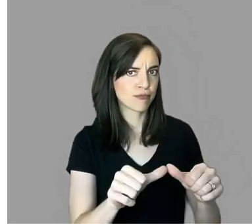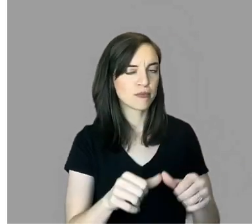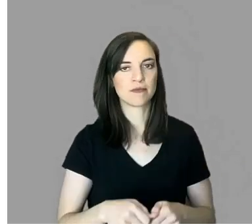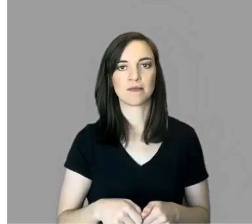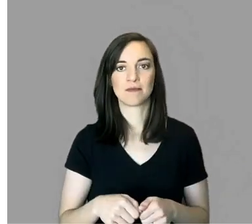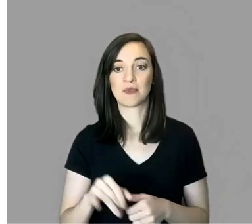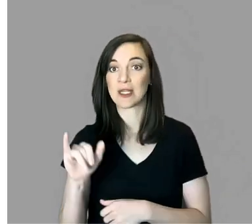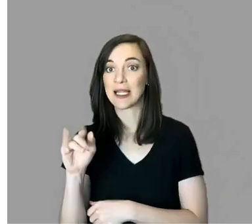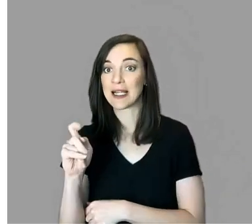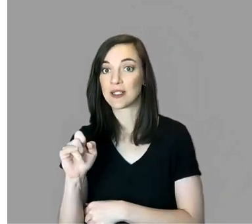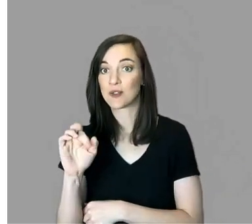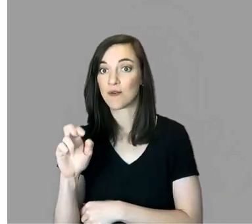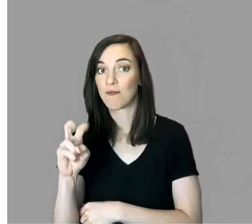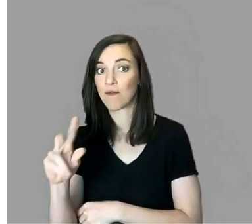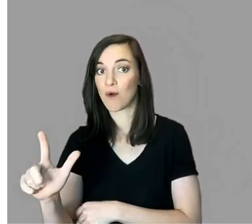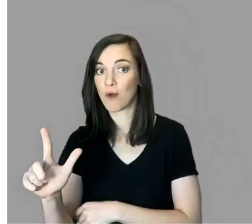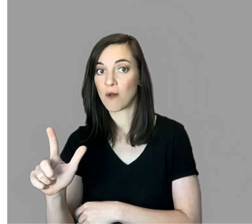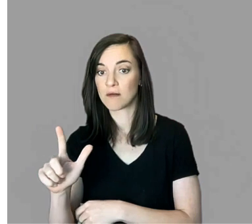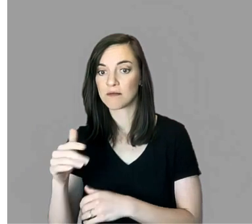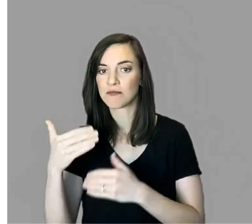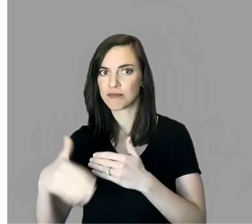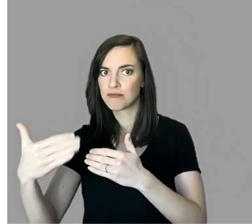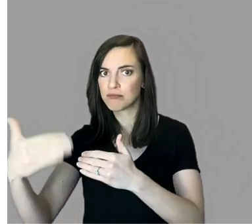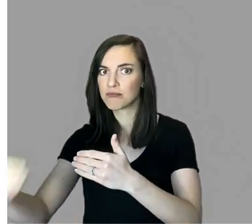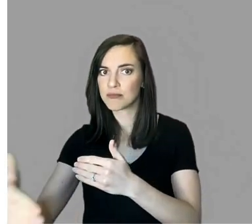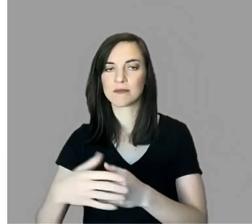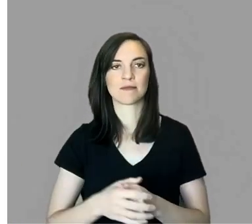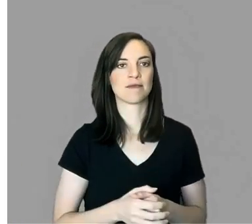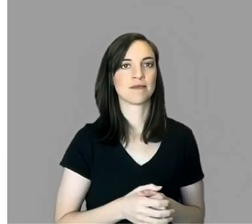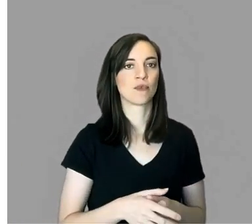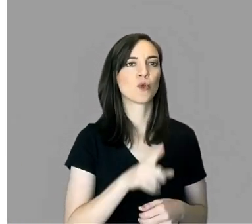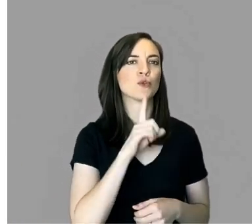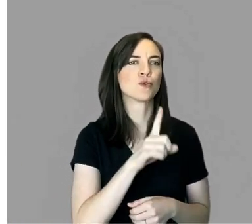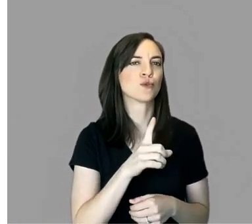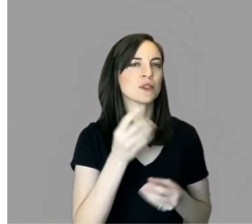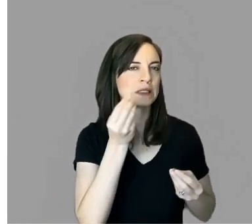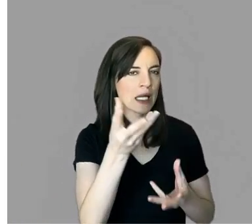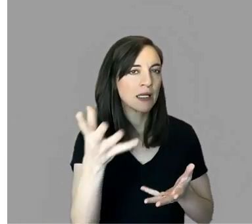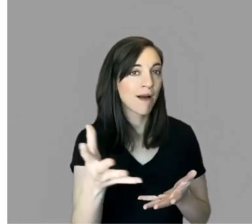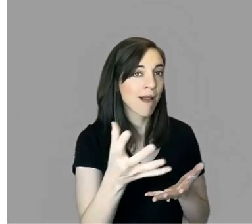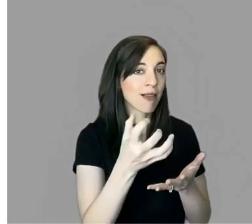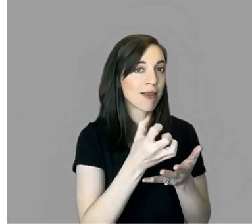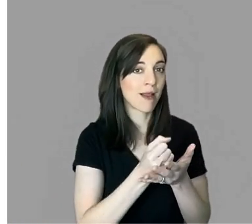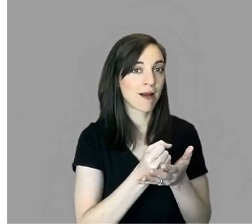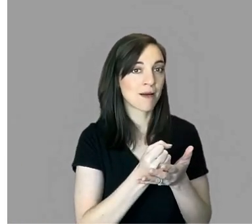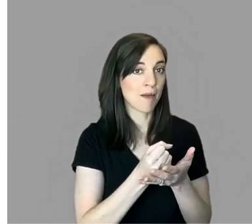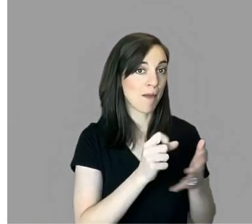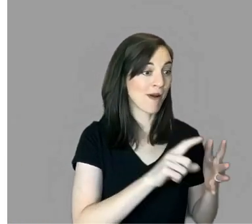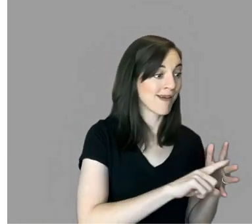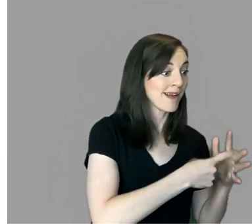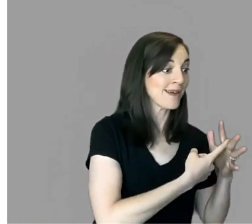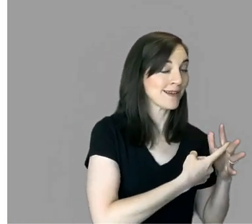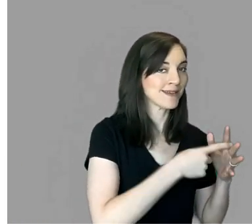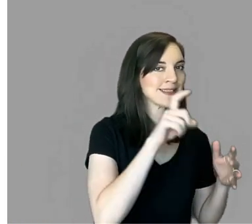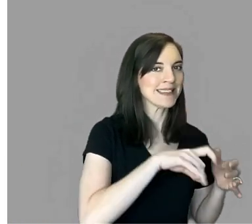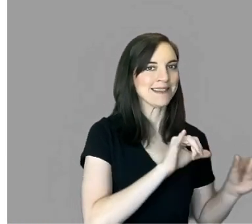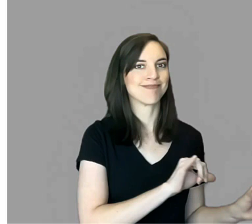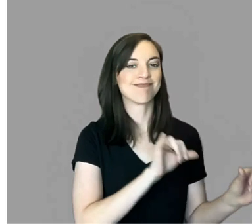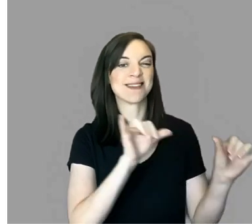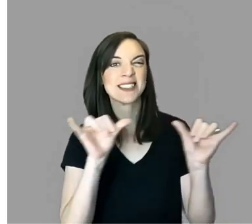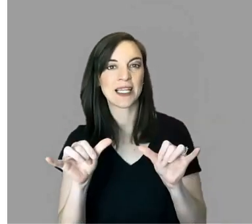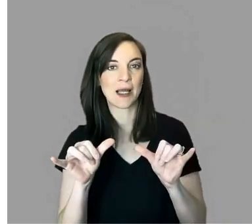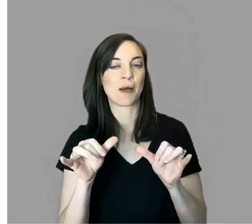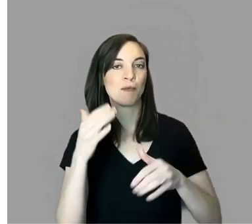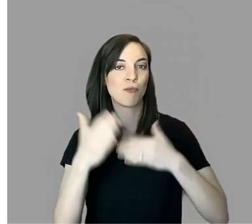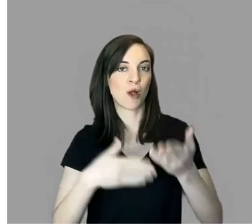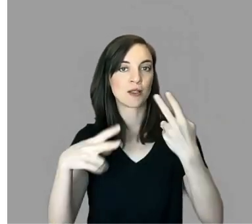duration, or during an interval of time. You'll want how you progress monitor to be consistent with how you collected baseline data during